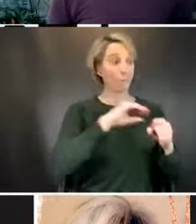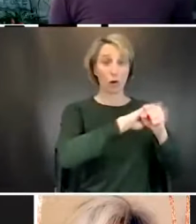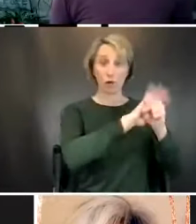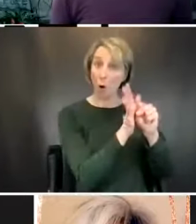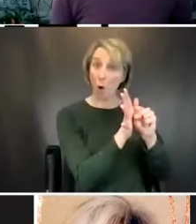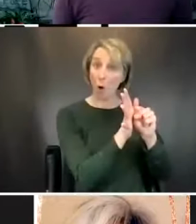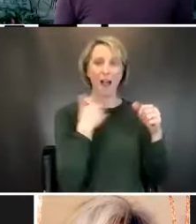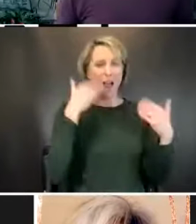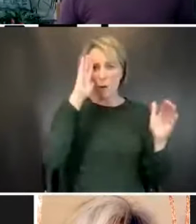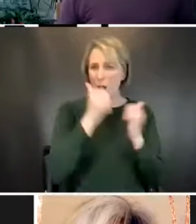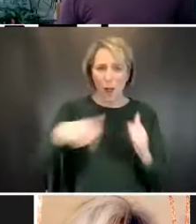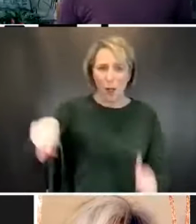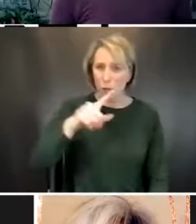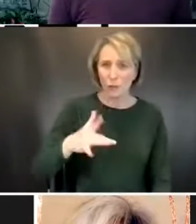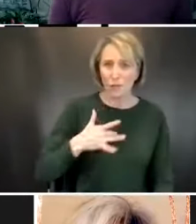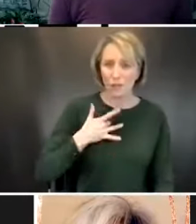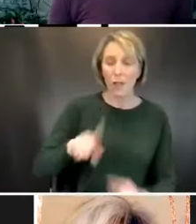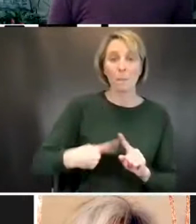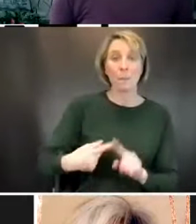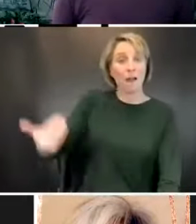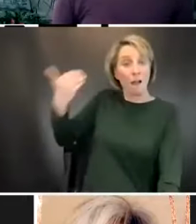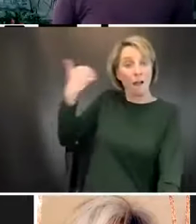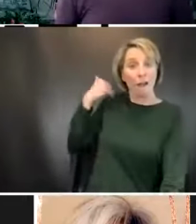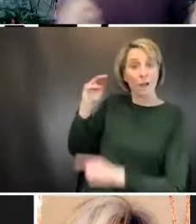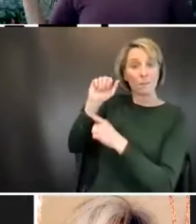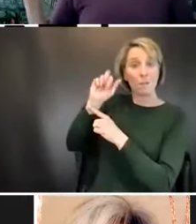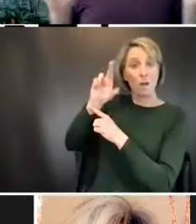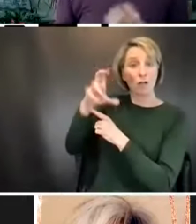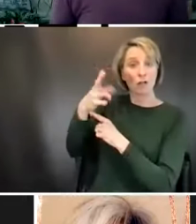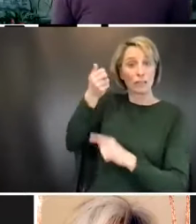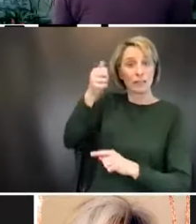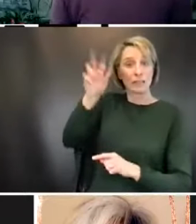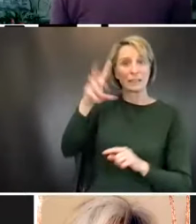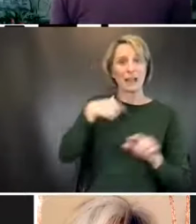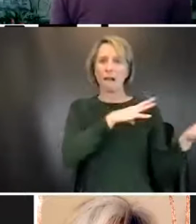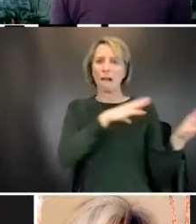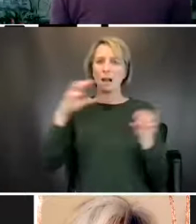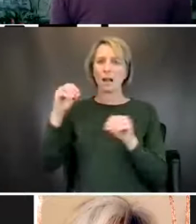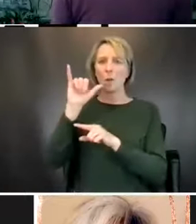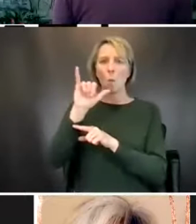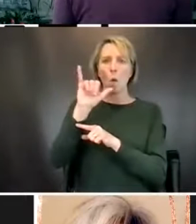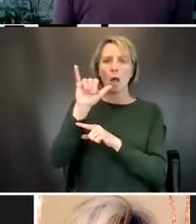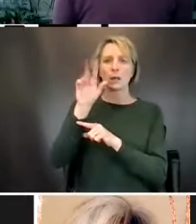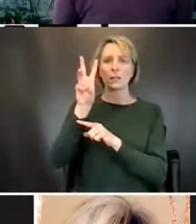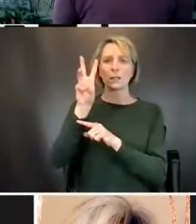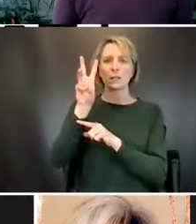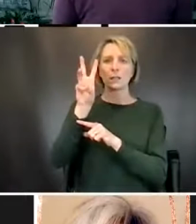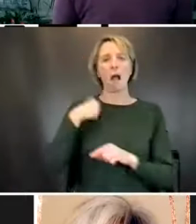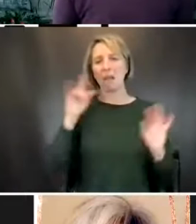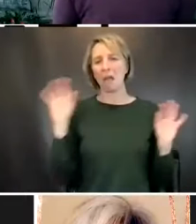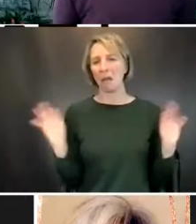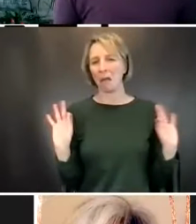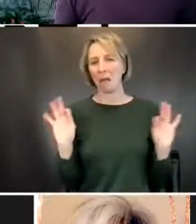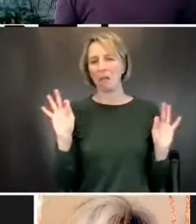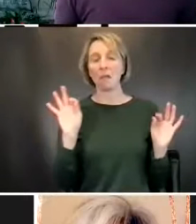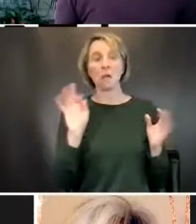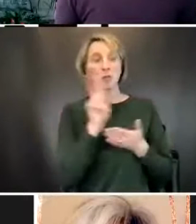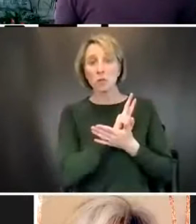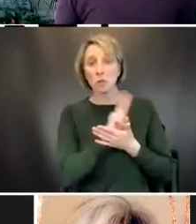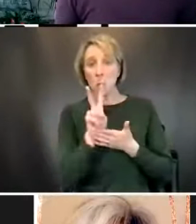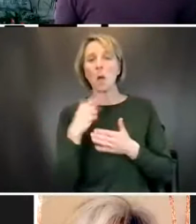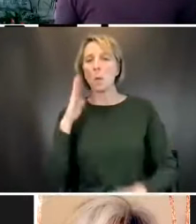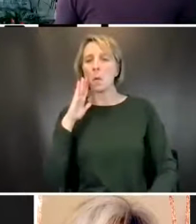I left the YWCA on March 16th, I was certain that I'd be back in 2 weeks, and it's almost a year now.